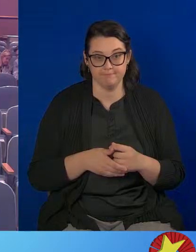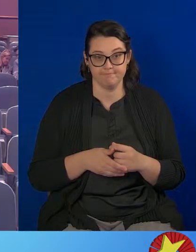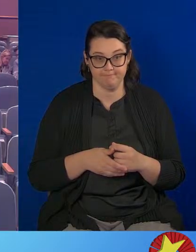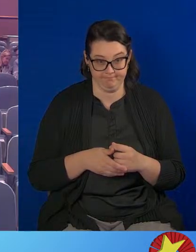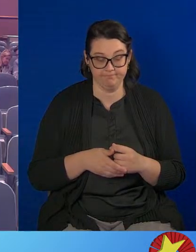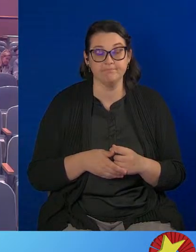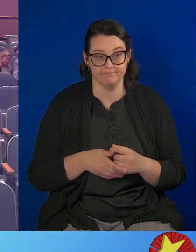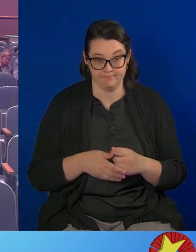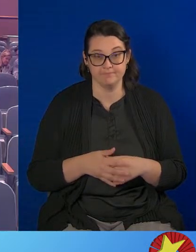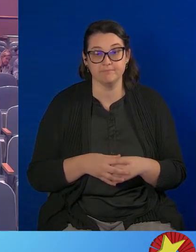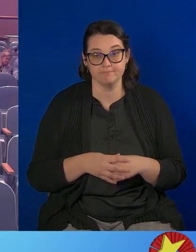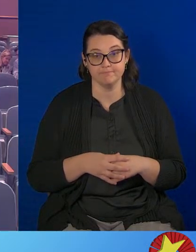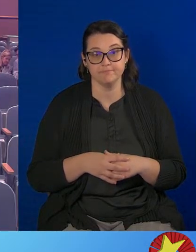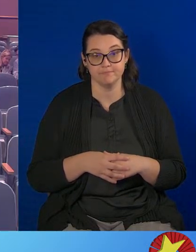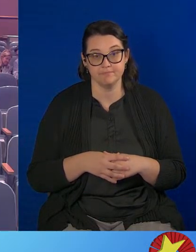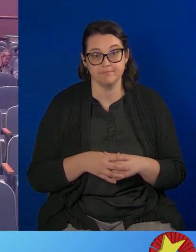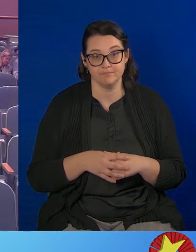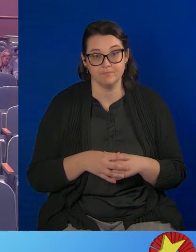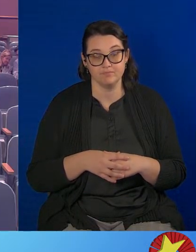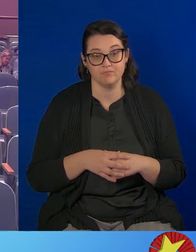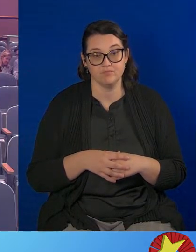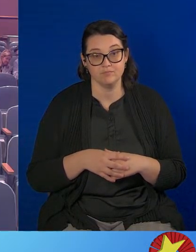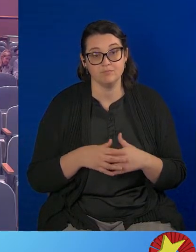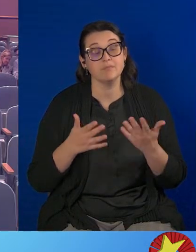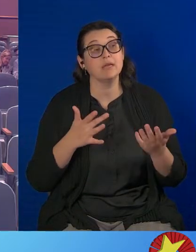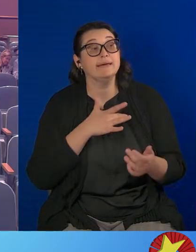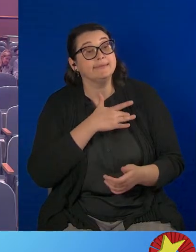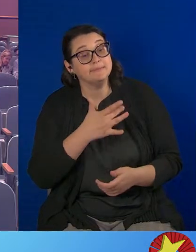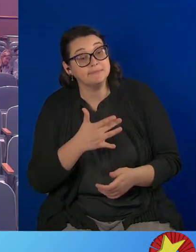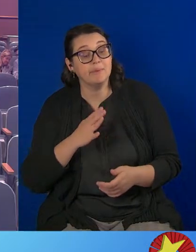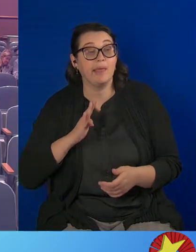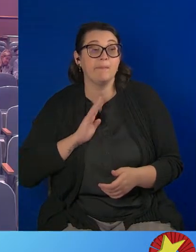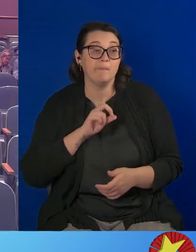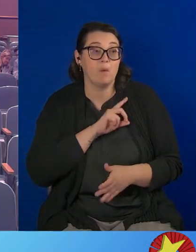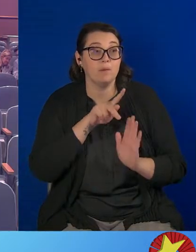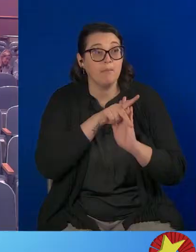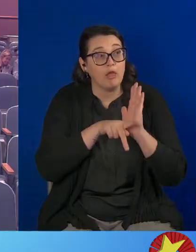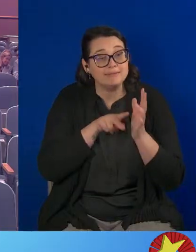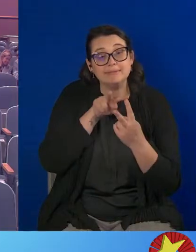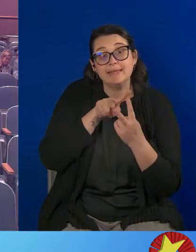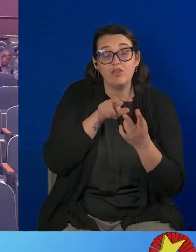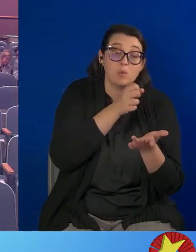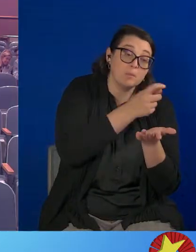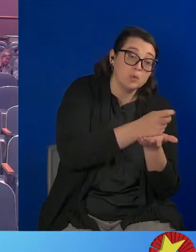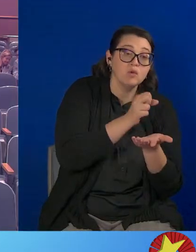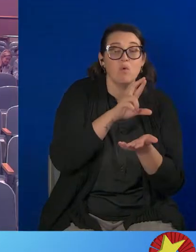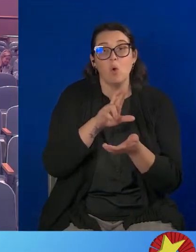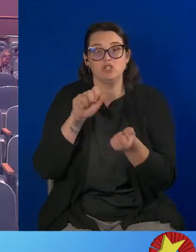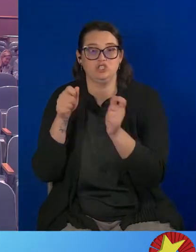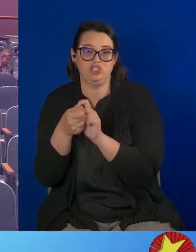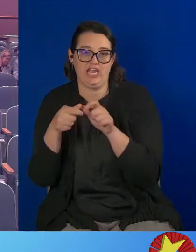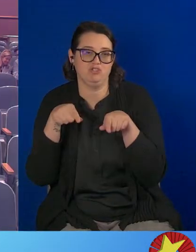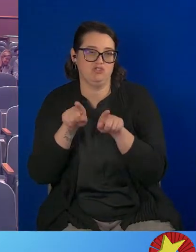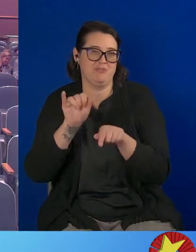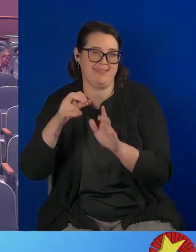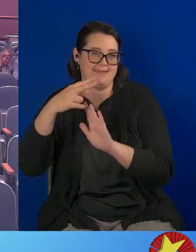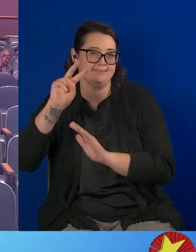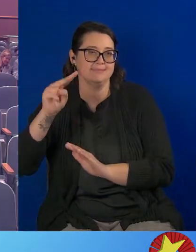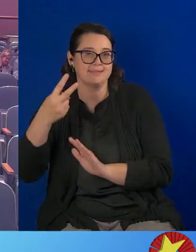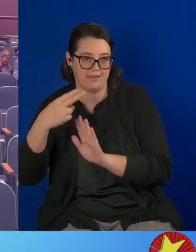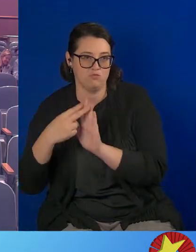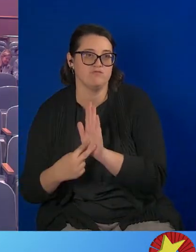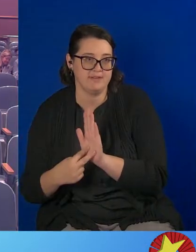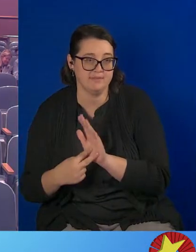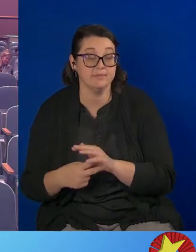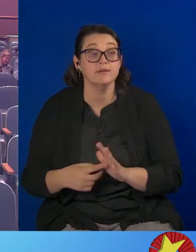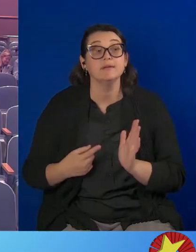board policies are typically approved or they're changed during the second read. Sometimes, like tonight,